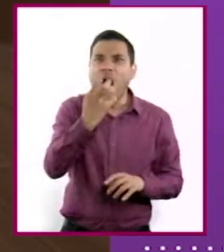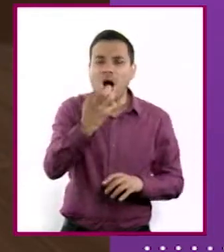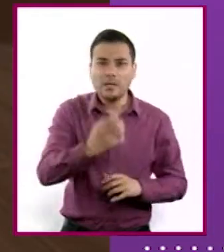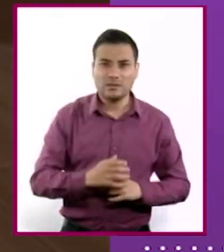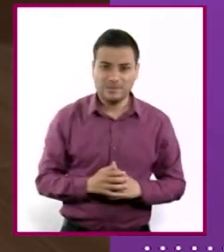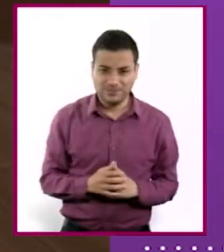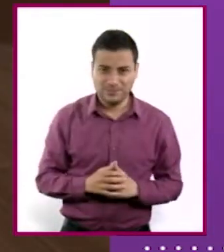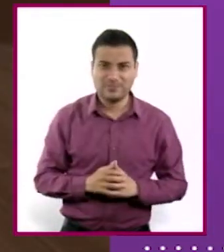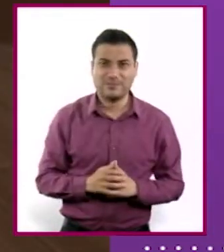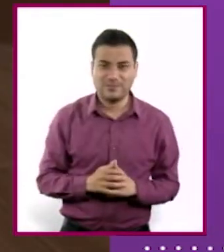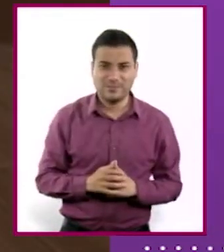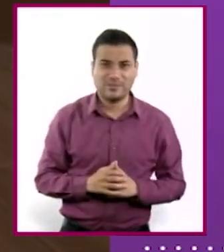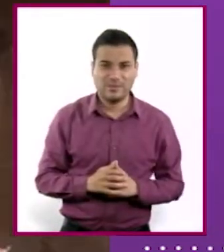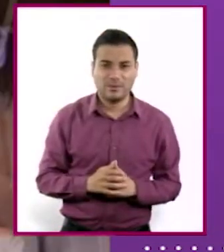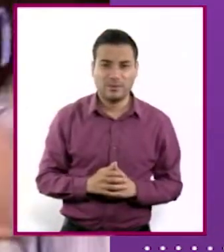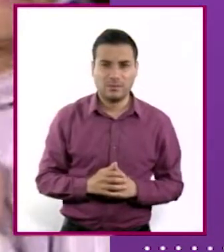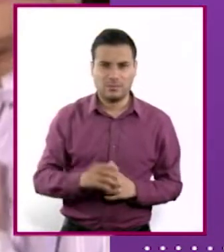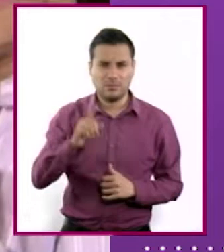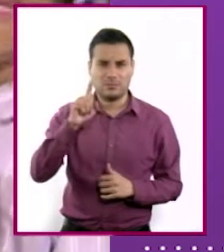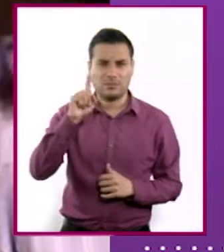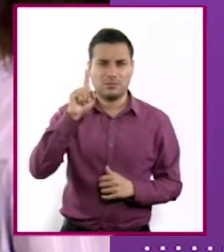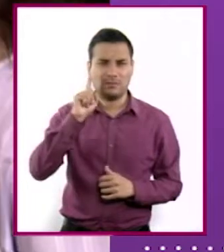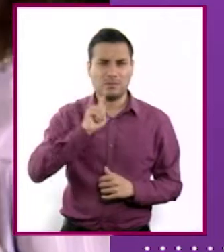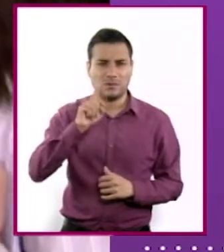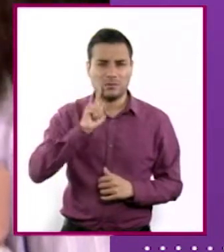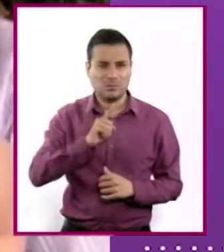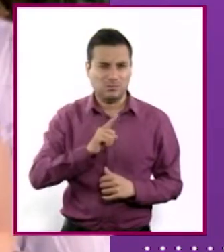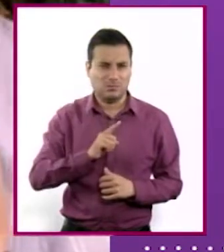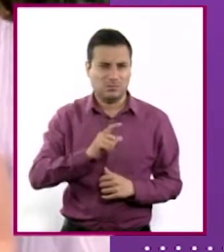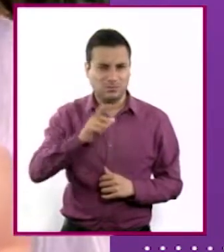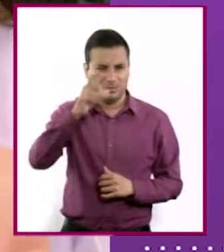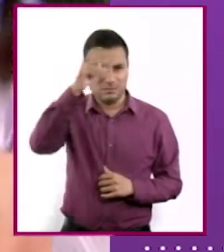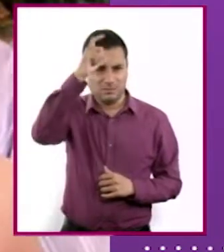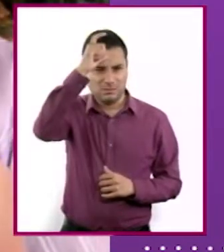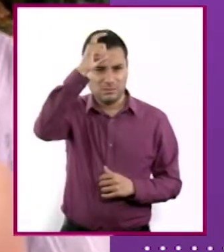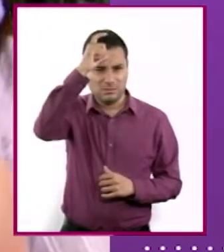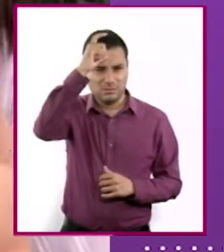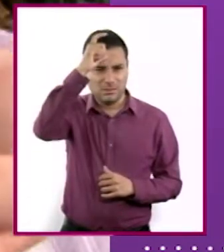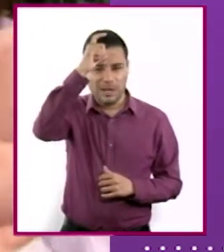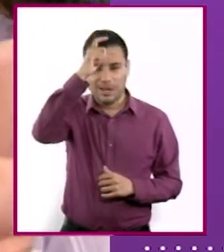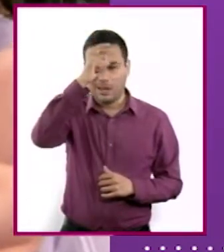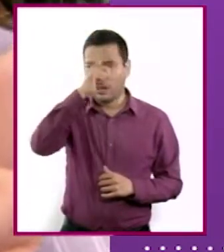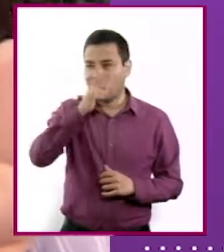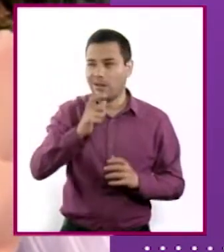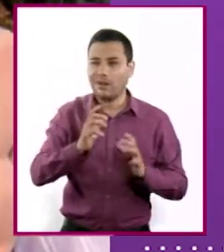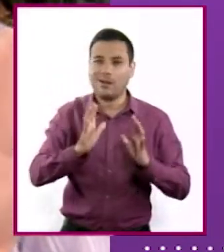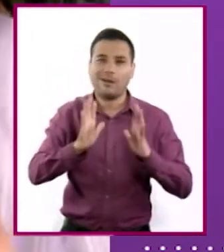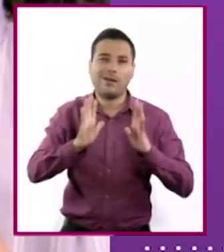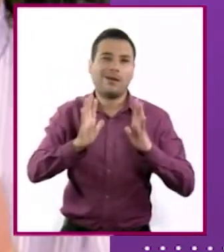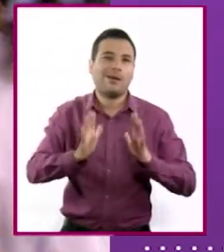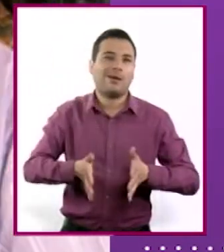Benicia laughed. She didn't say anything. She decided, let them think I